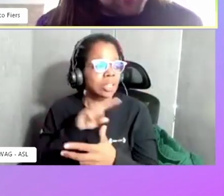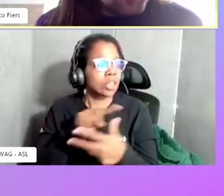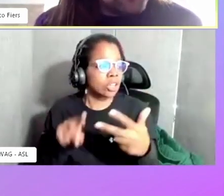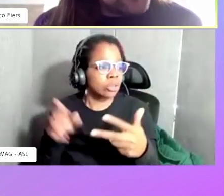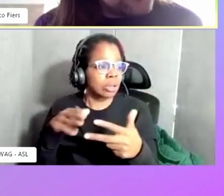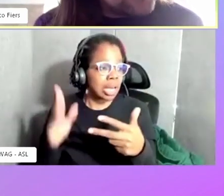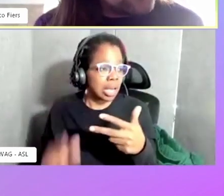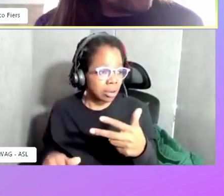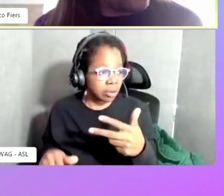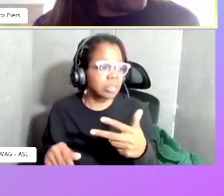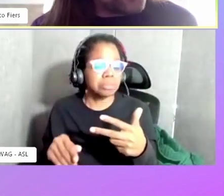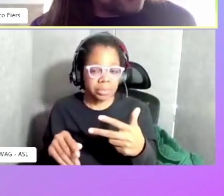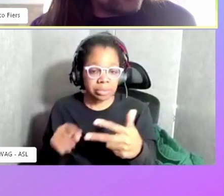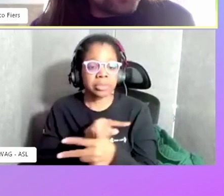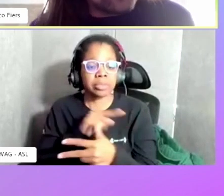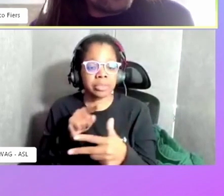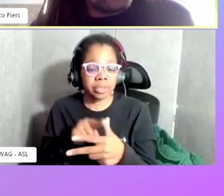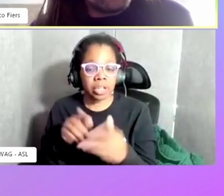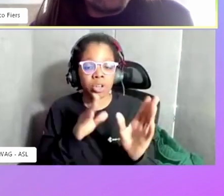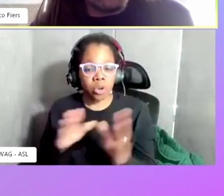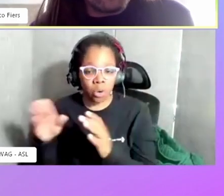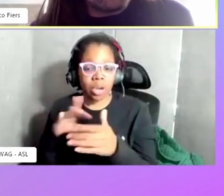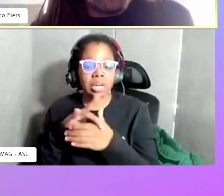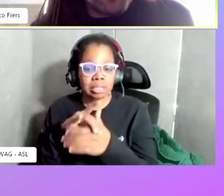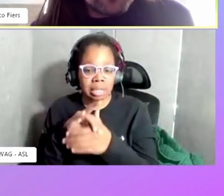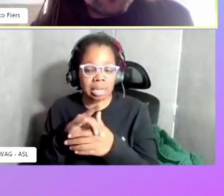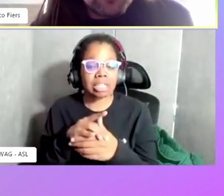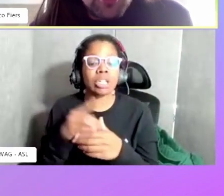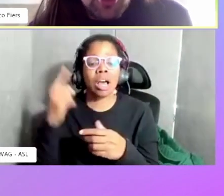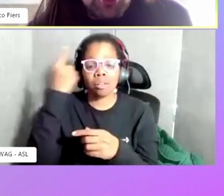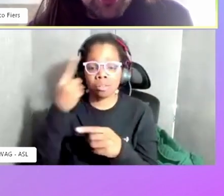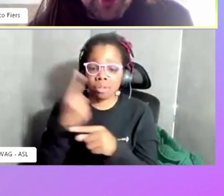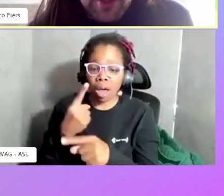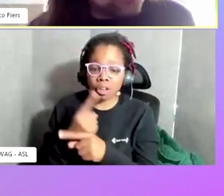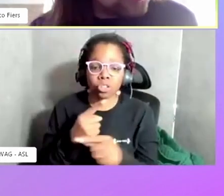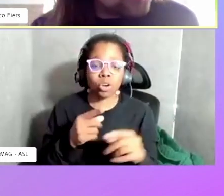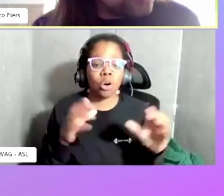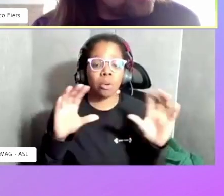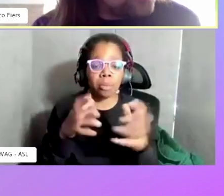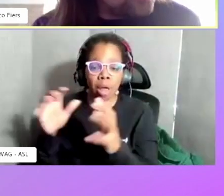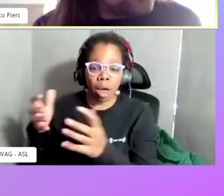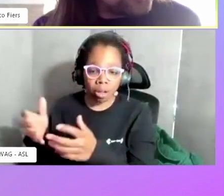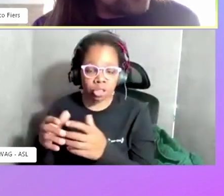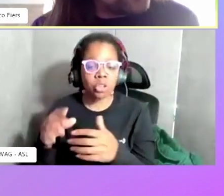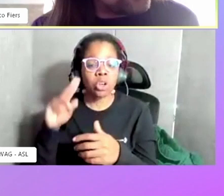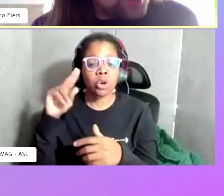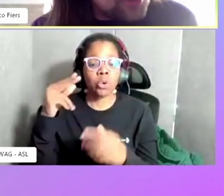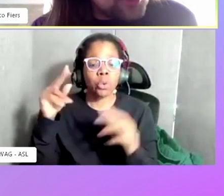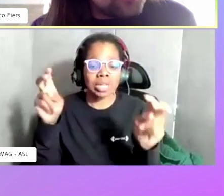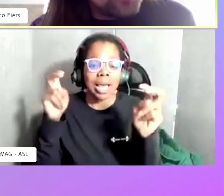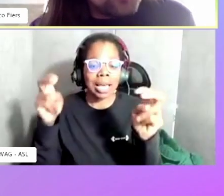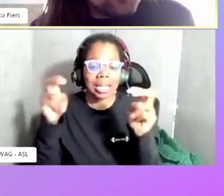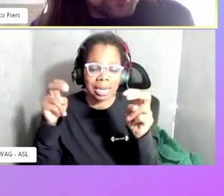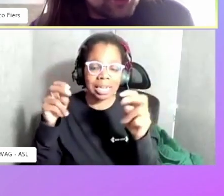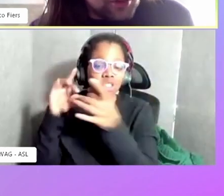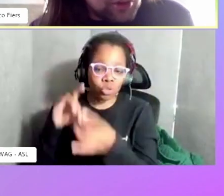sitting underneath that. The first one is organize content into logical blocks with headings relevant to the subsequent